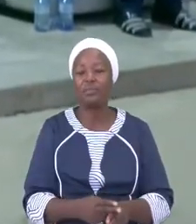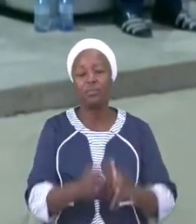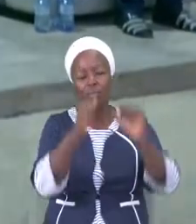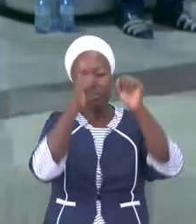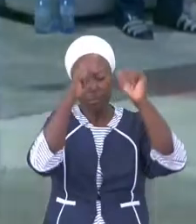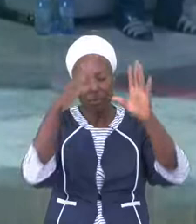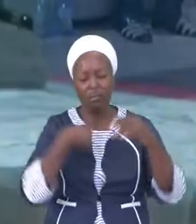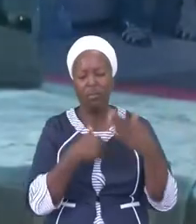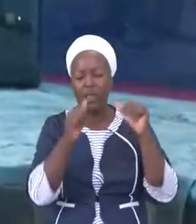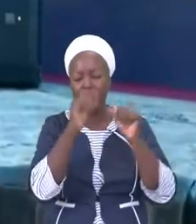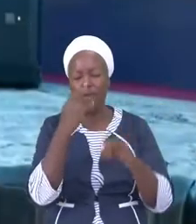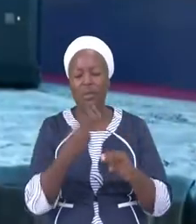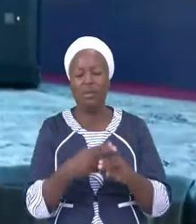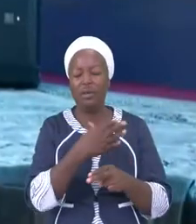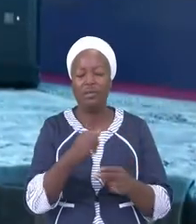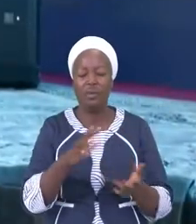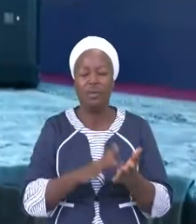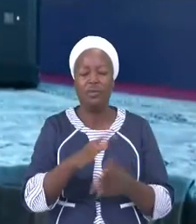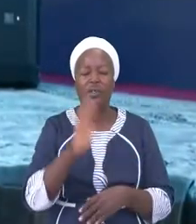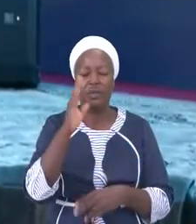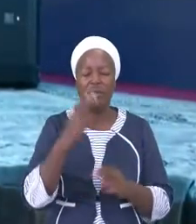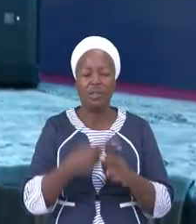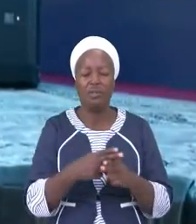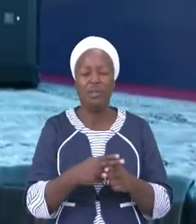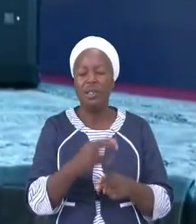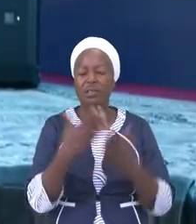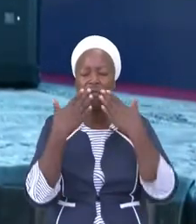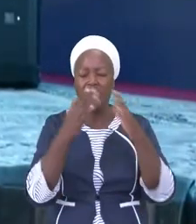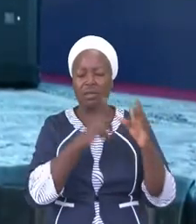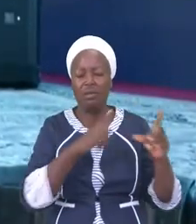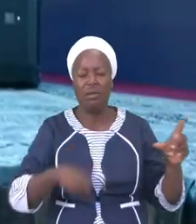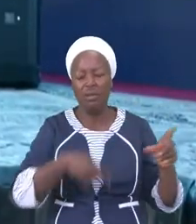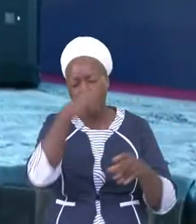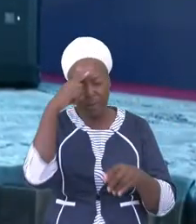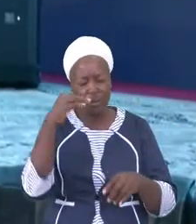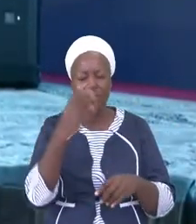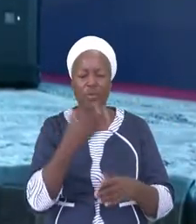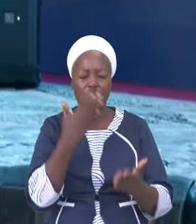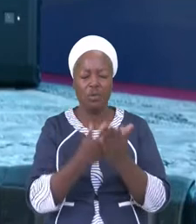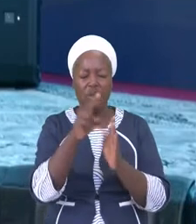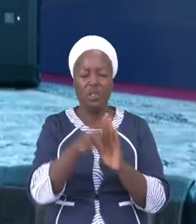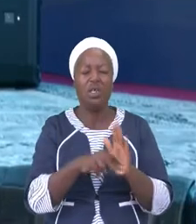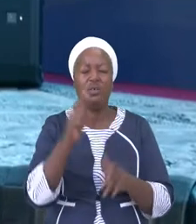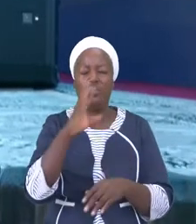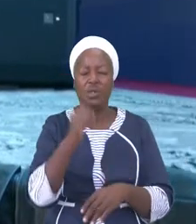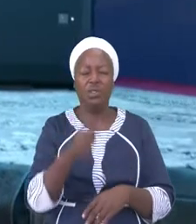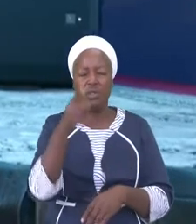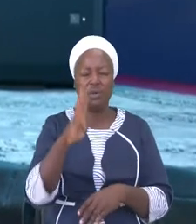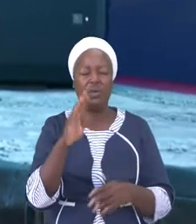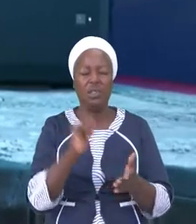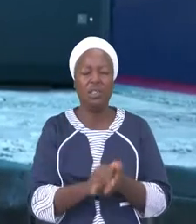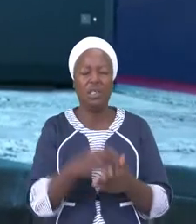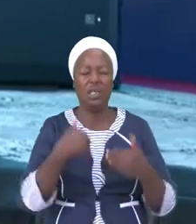we bless your name and glorify you. Thank you, Lord, because of your goodness. You are the God that has